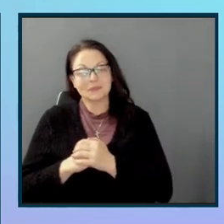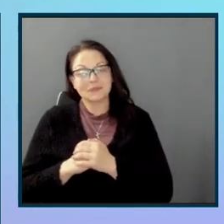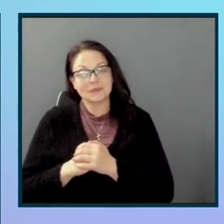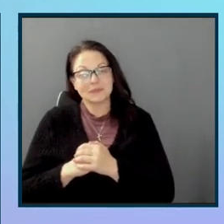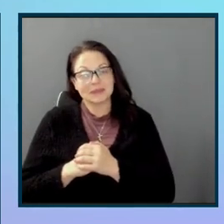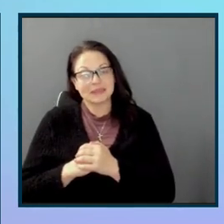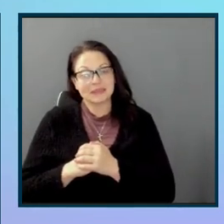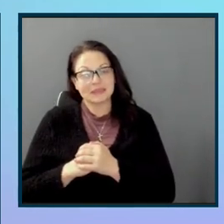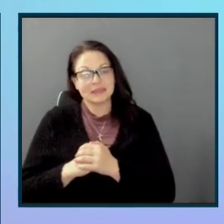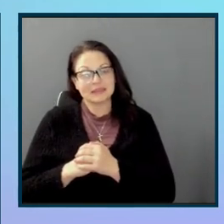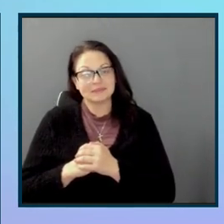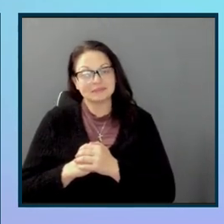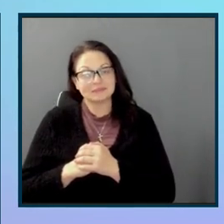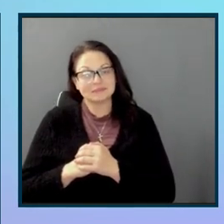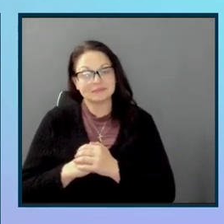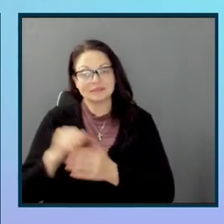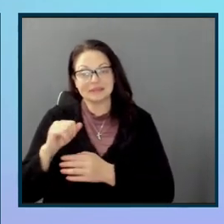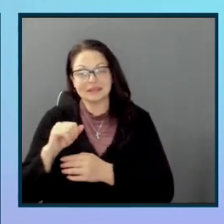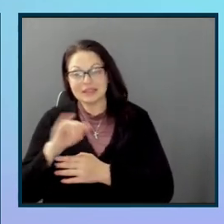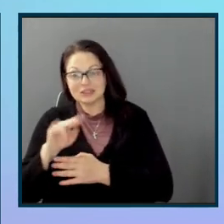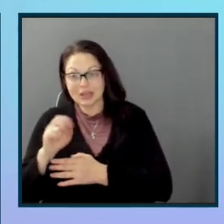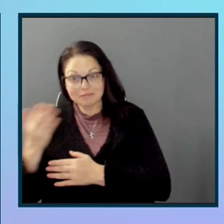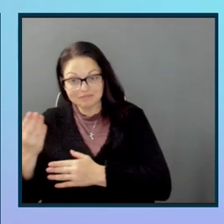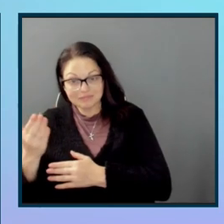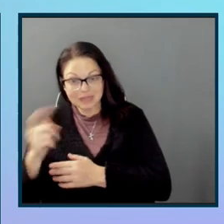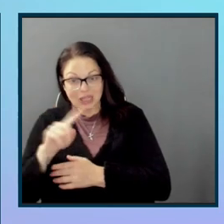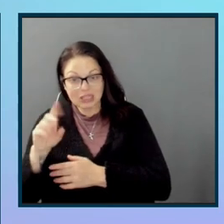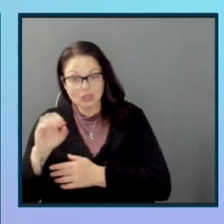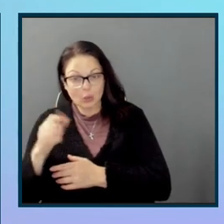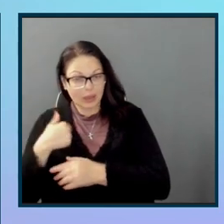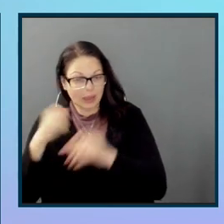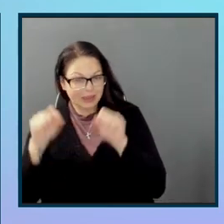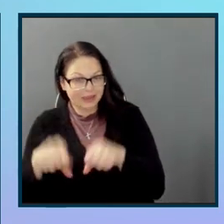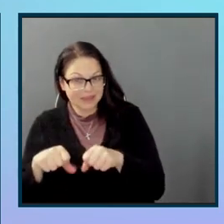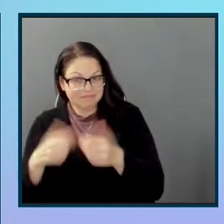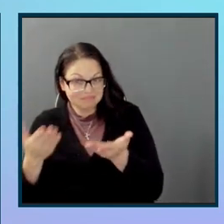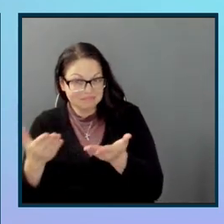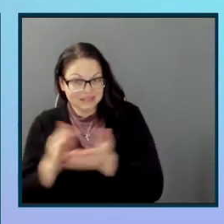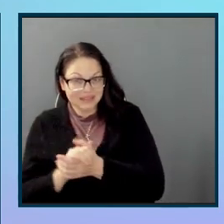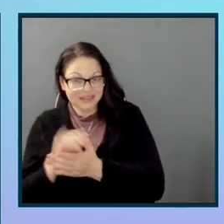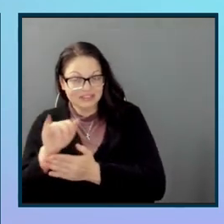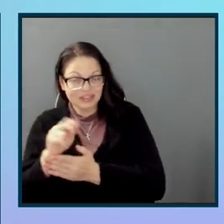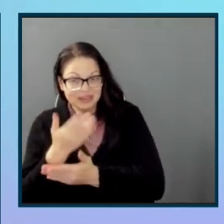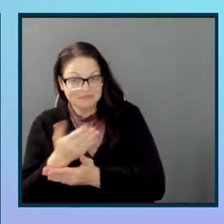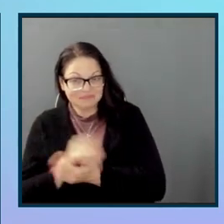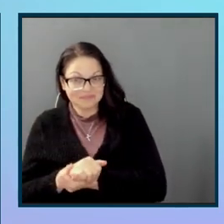So do you want to take it? I could, but also interested in your thoughts.